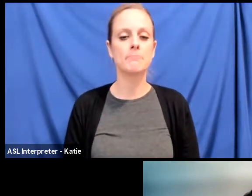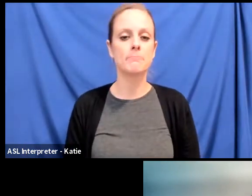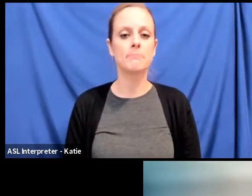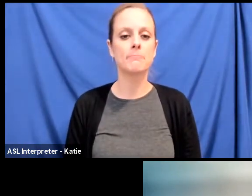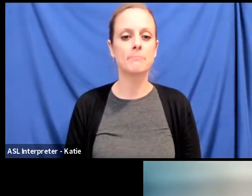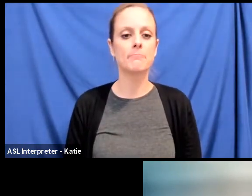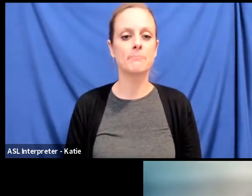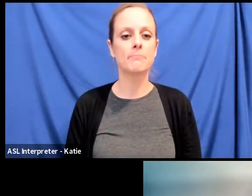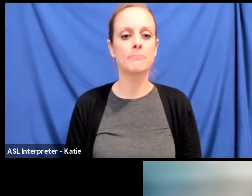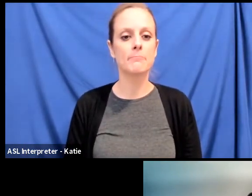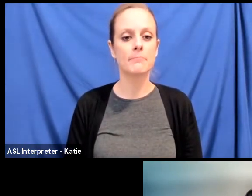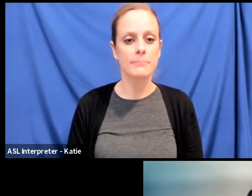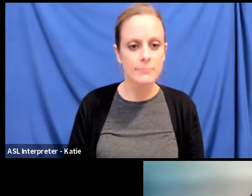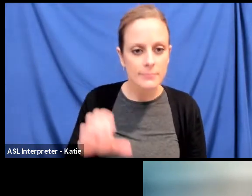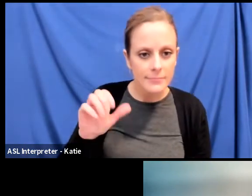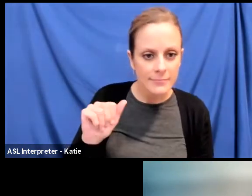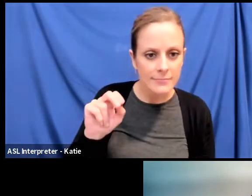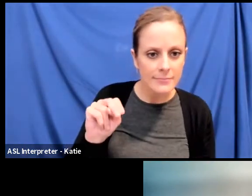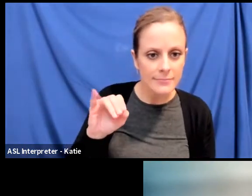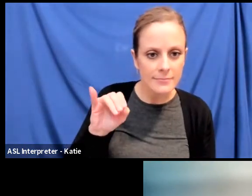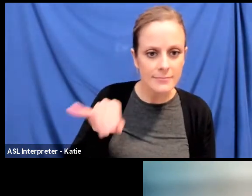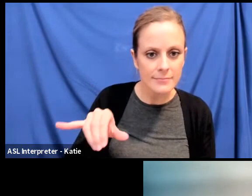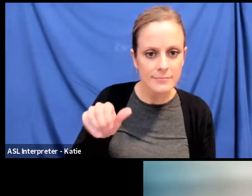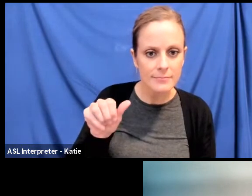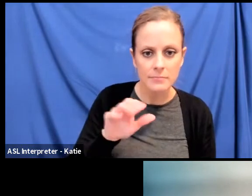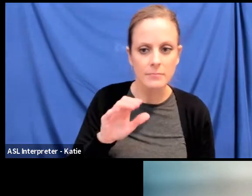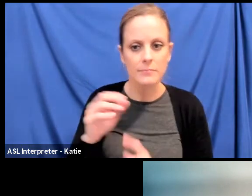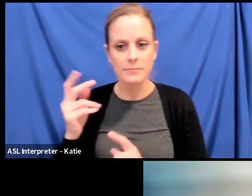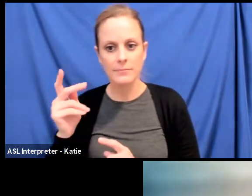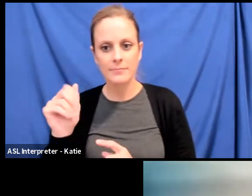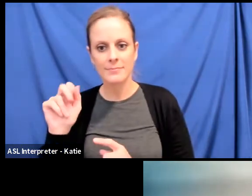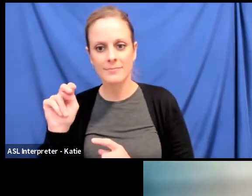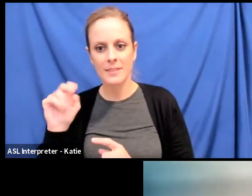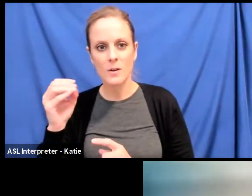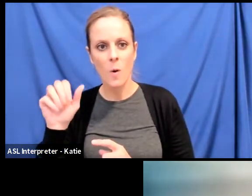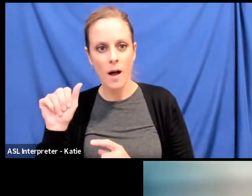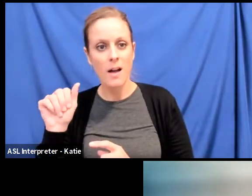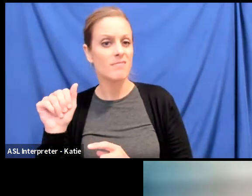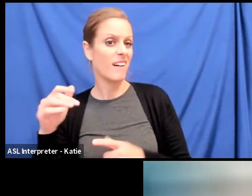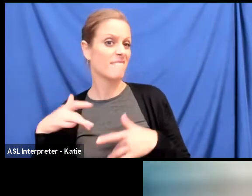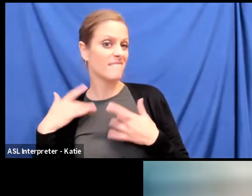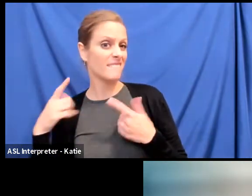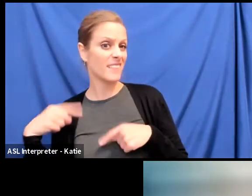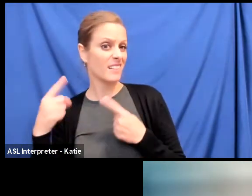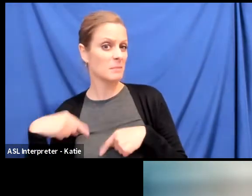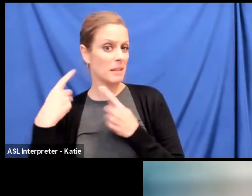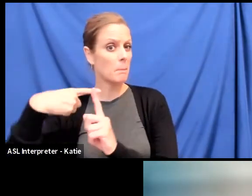And yeah, I feel like it's been pretty positive in those aspects.